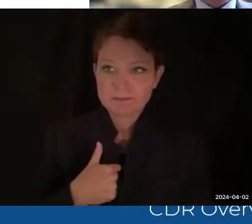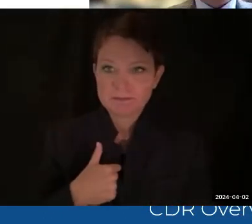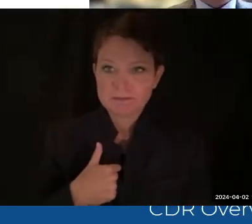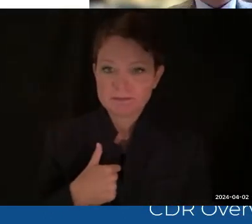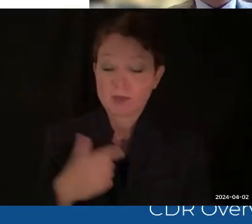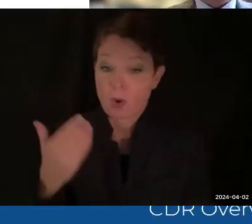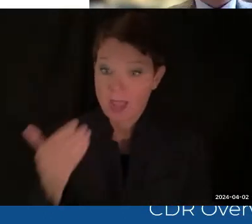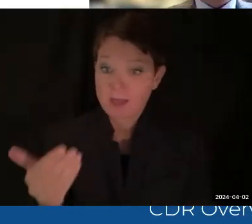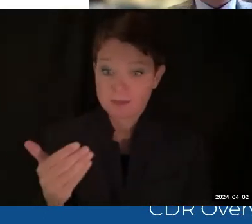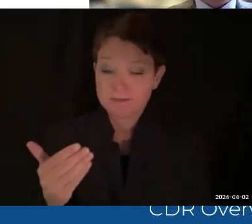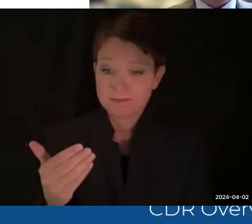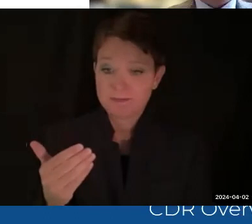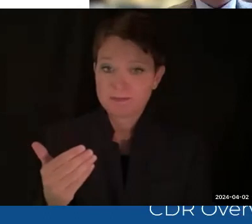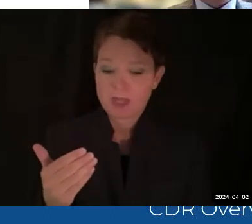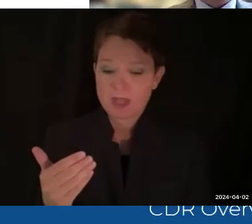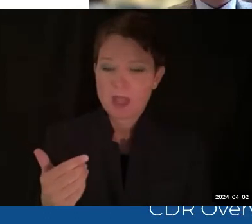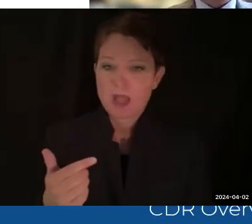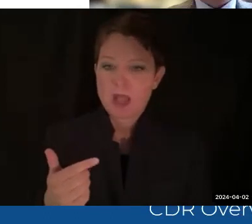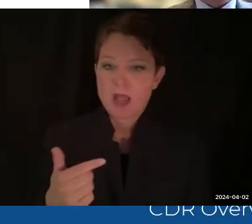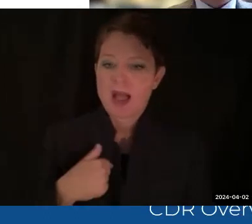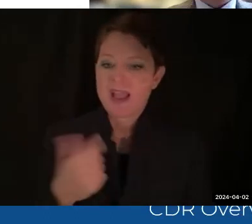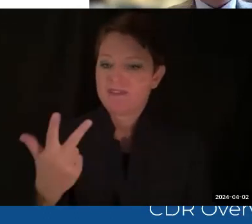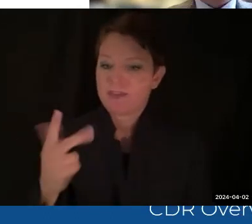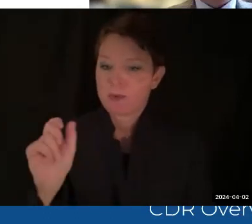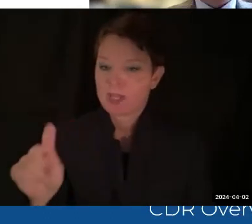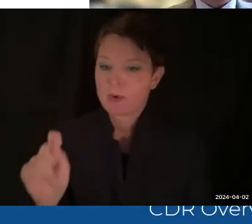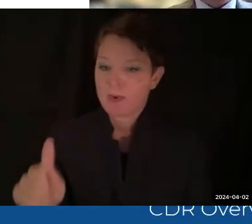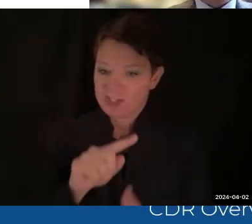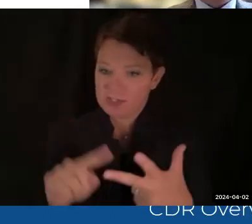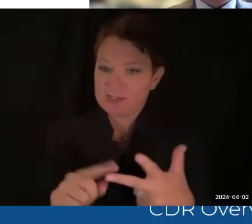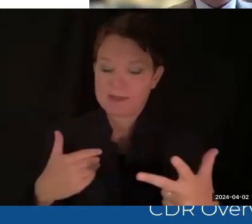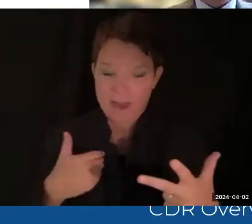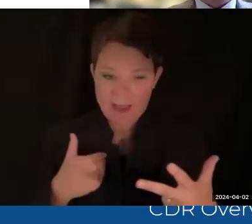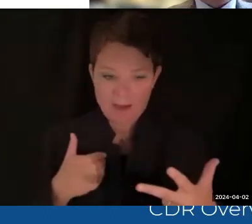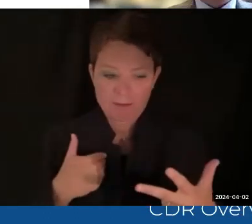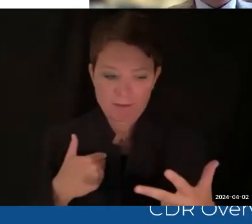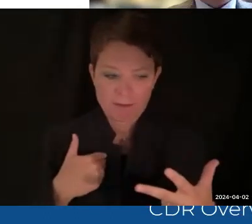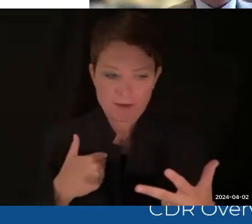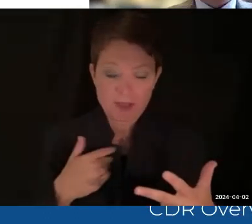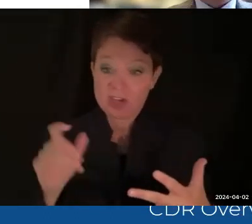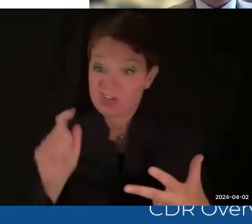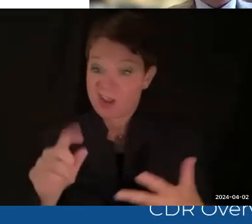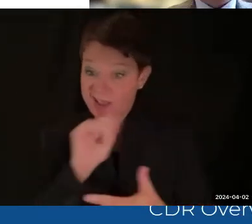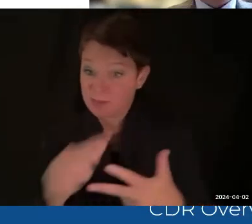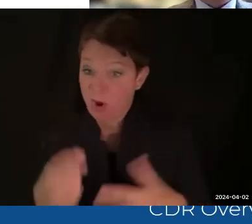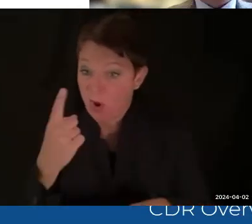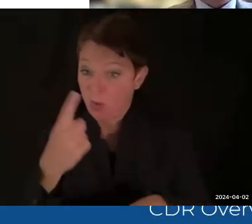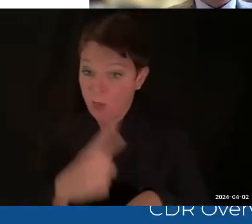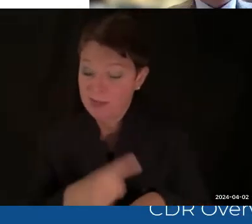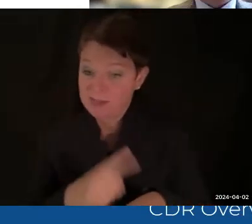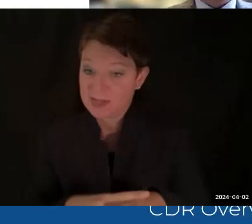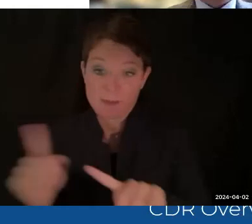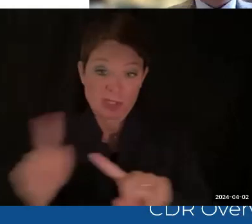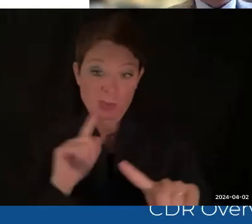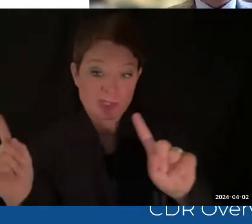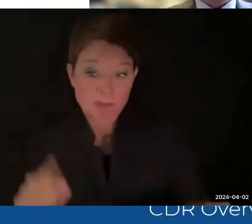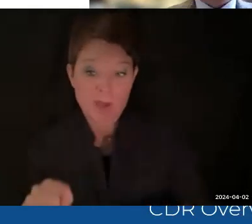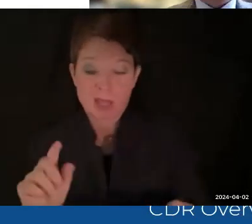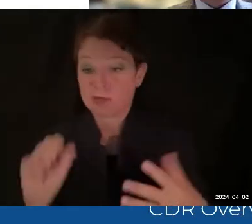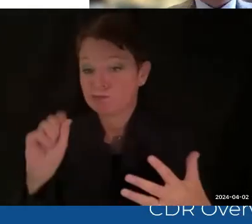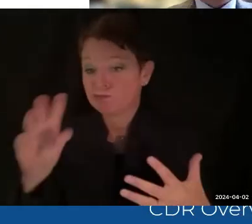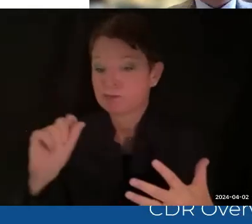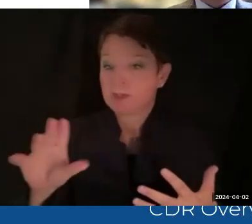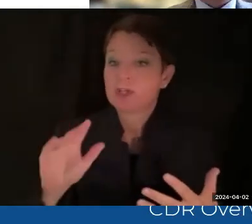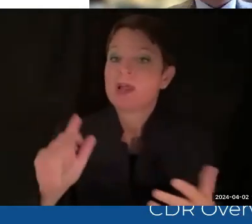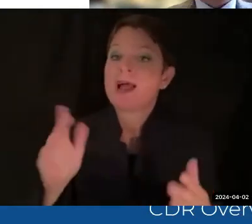Yep, go ahead. Yeah, and I basically have 3 questions. I don't know if I should ask them all at once and then you respond, or should I just?